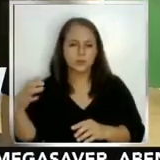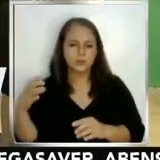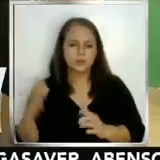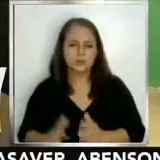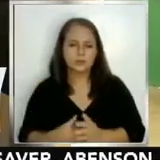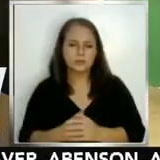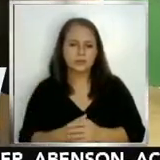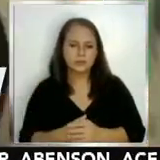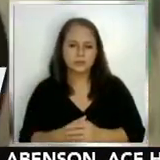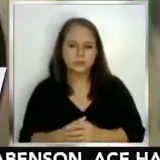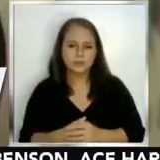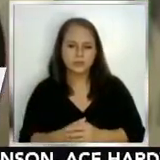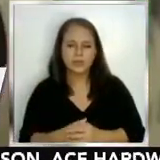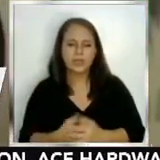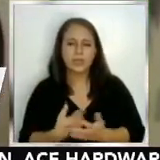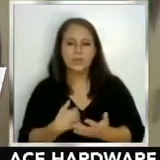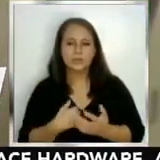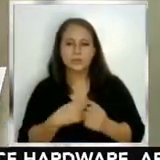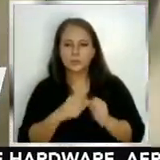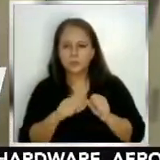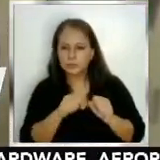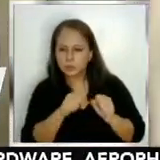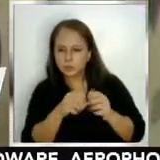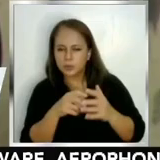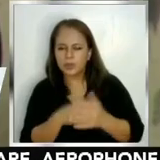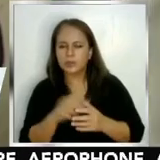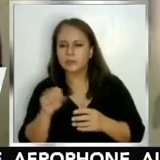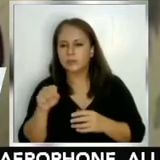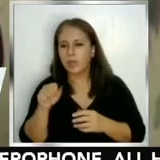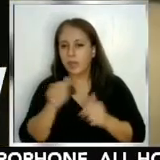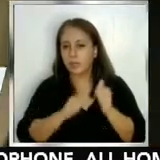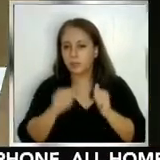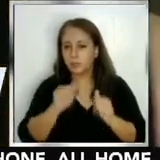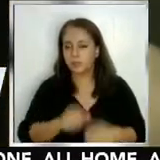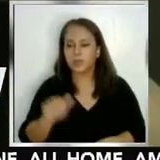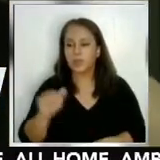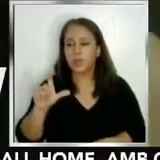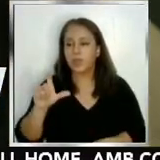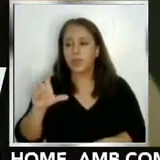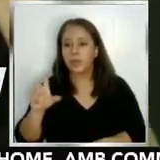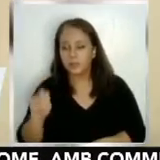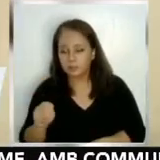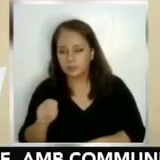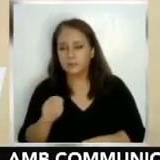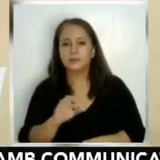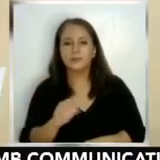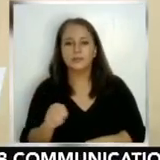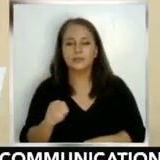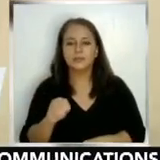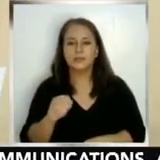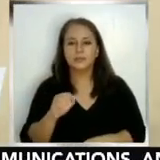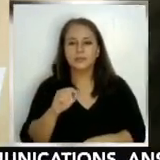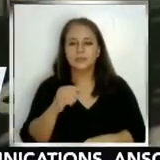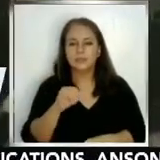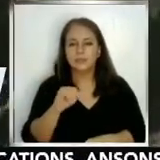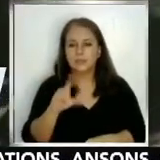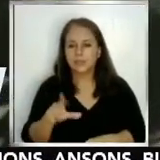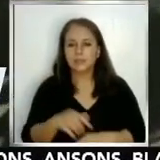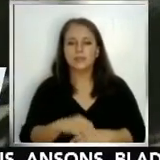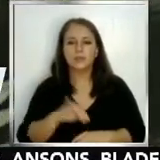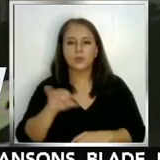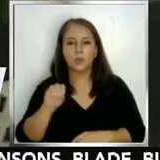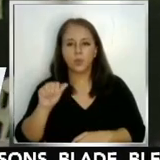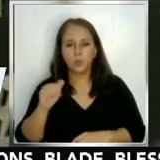In fighting form, ang sparkle actors na sina Allen Ansay, Gil Cuerva, Joaquin Domagoso,